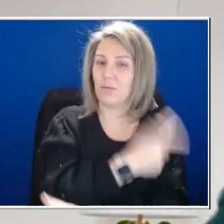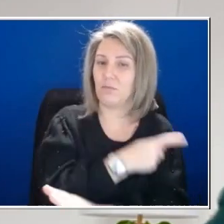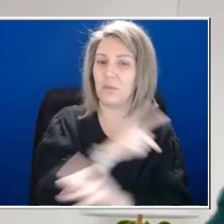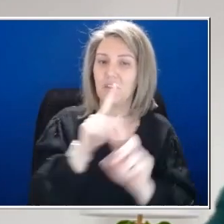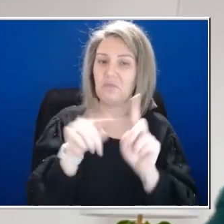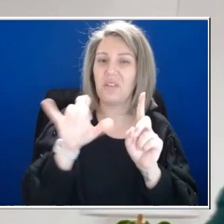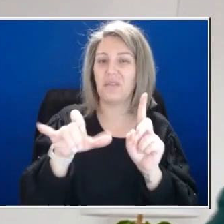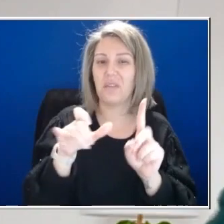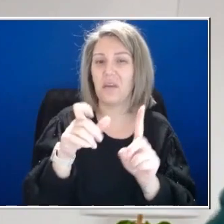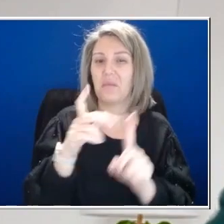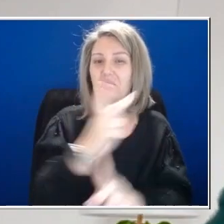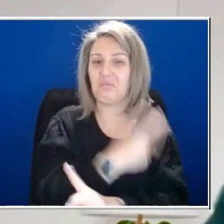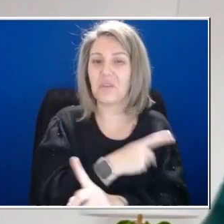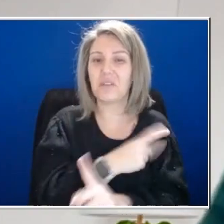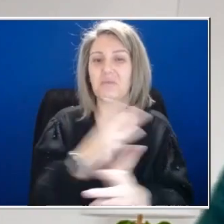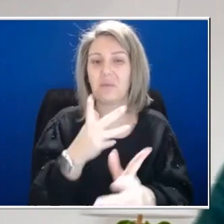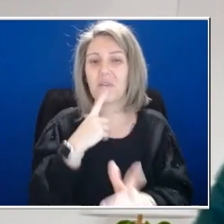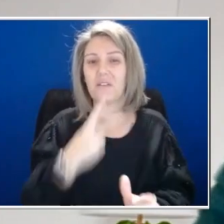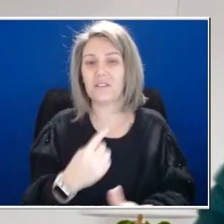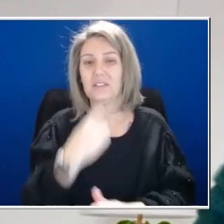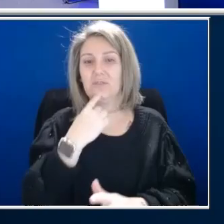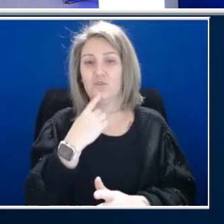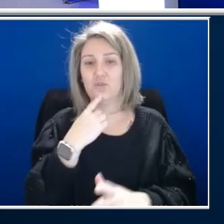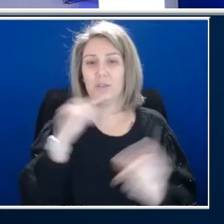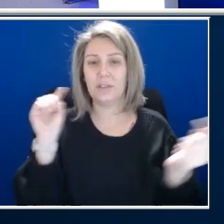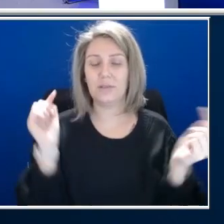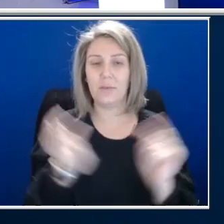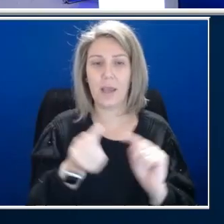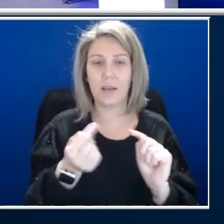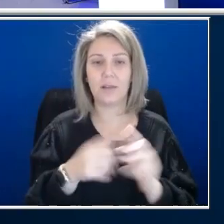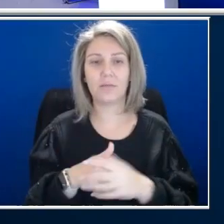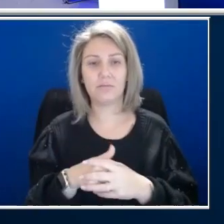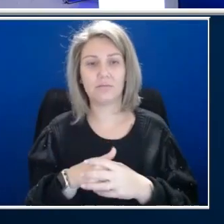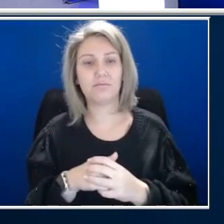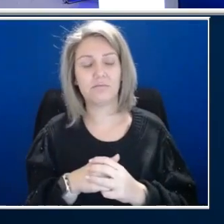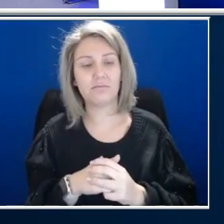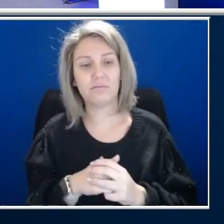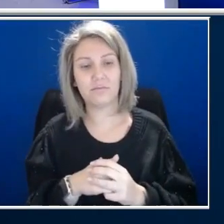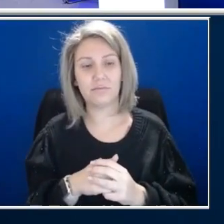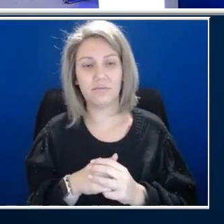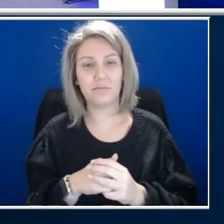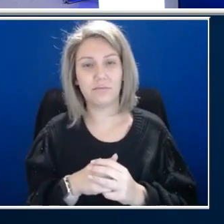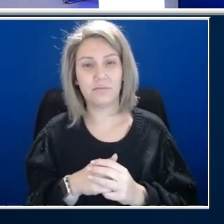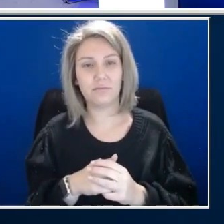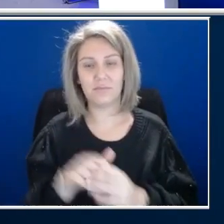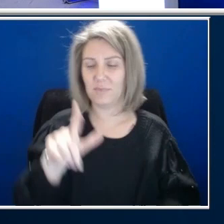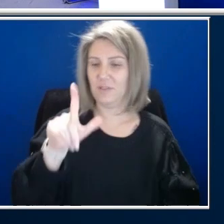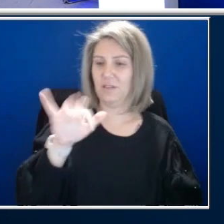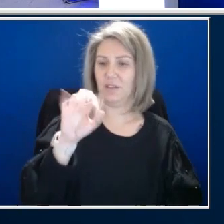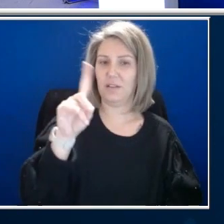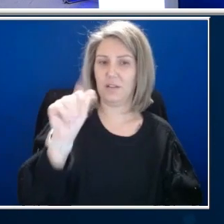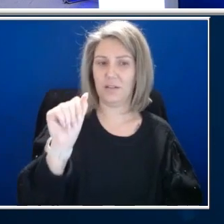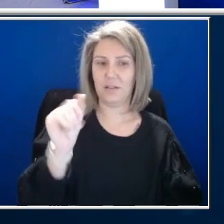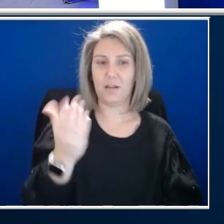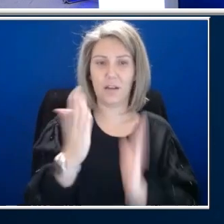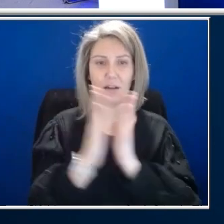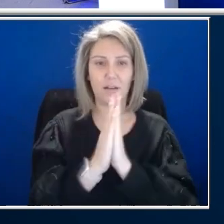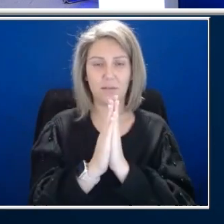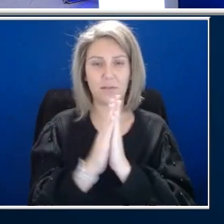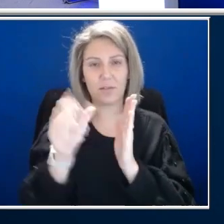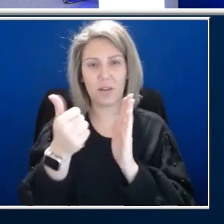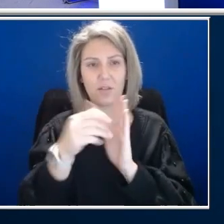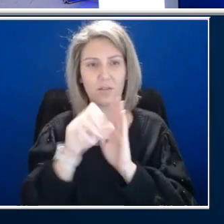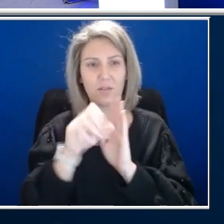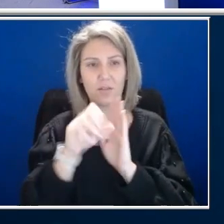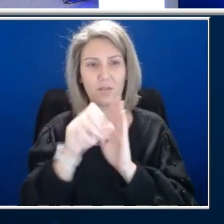having significant pain, whereas the other patient isn't. Well, Linda was just asking, are there other symptoms of pelvic